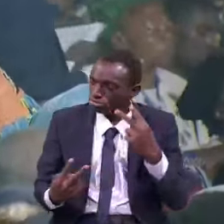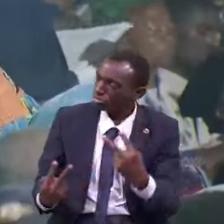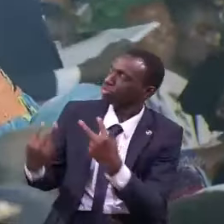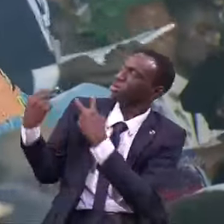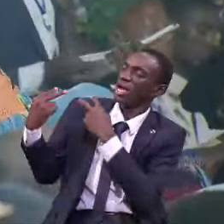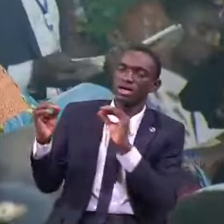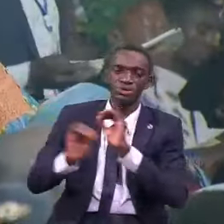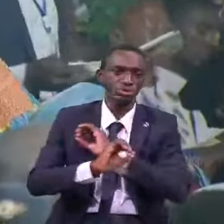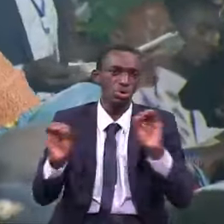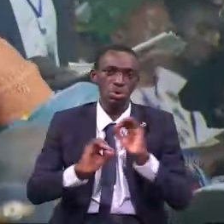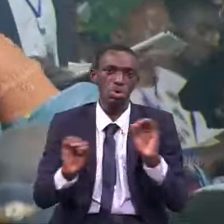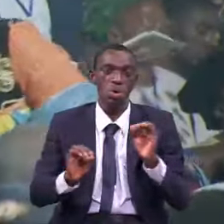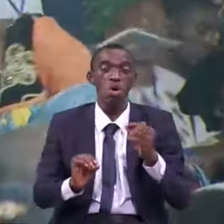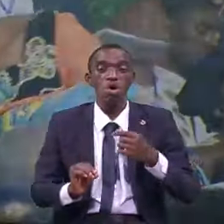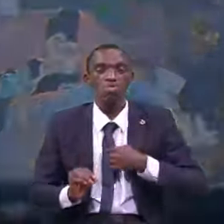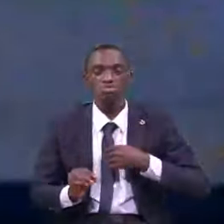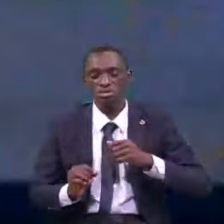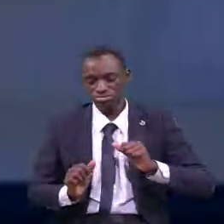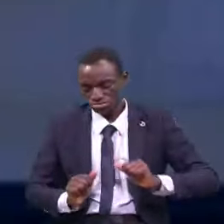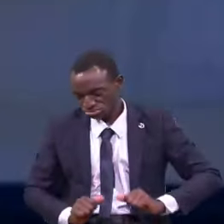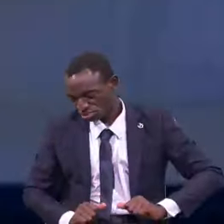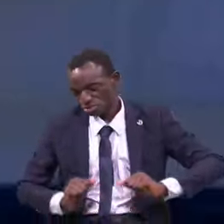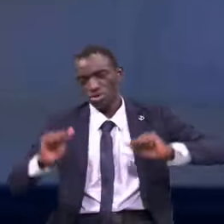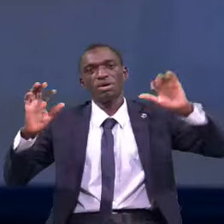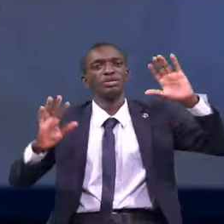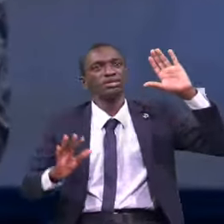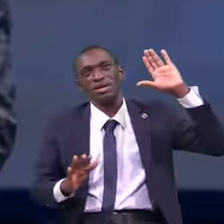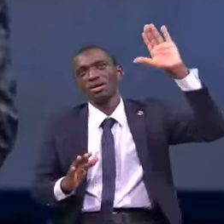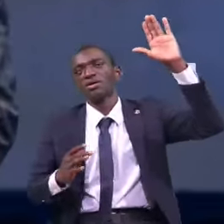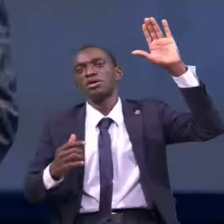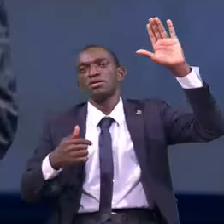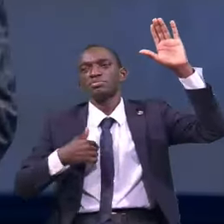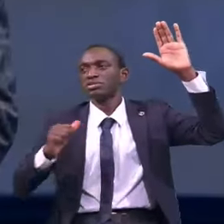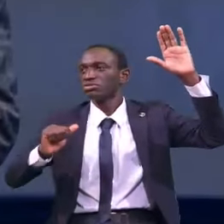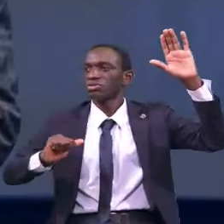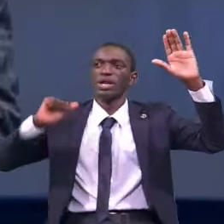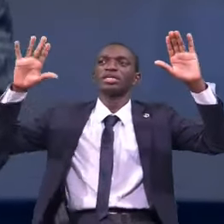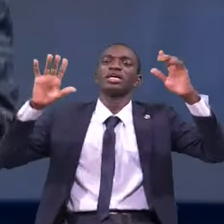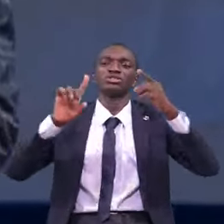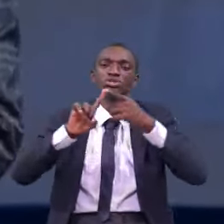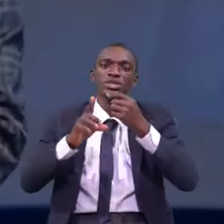I surrender my life into the hands of Christ.